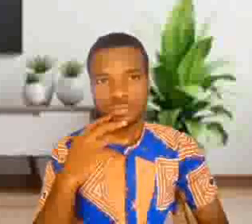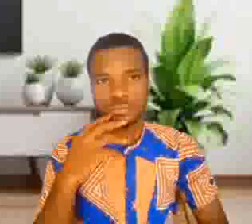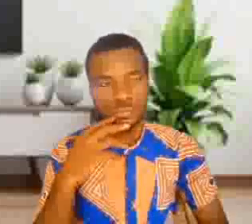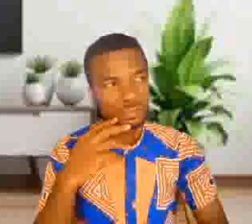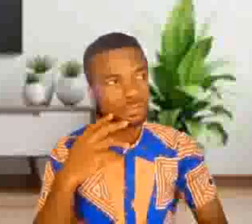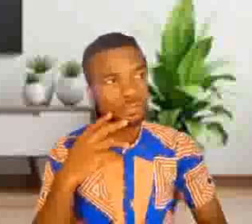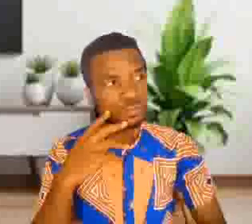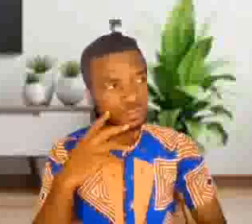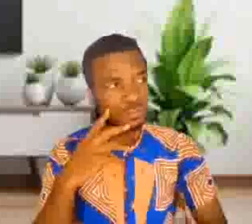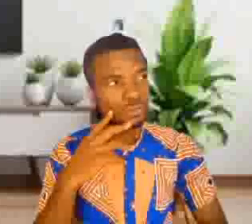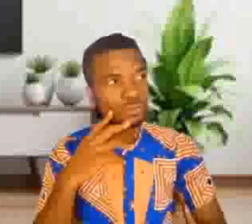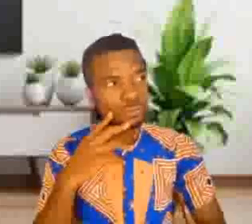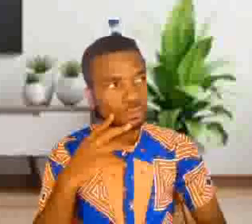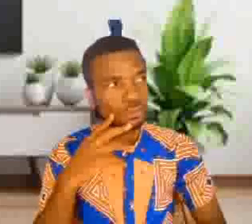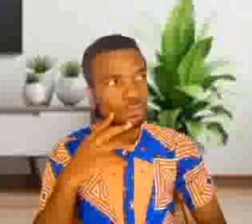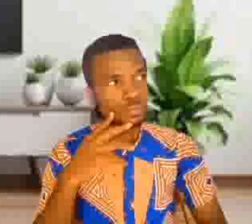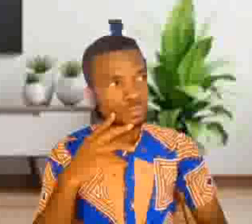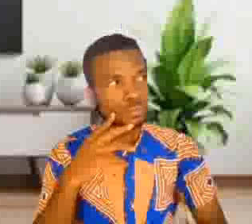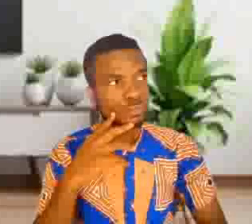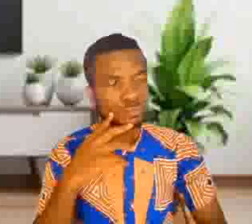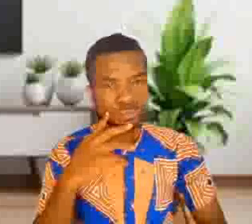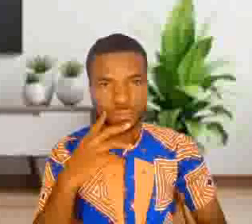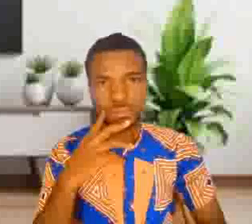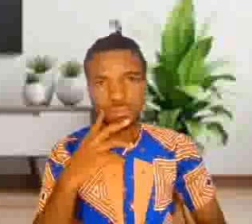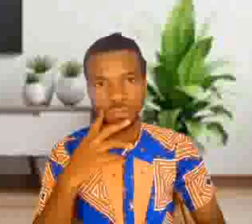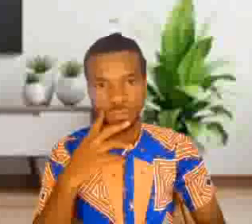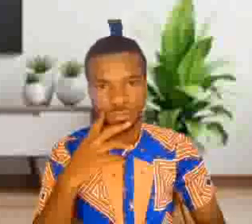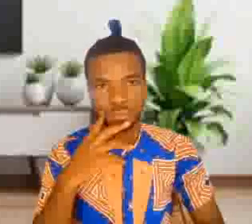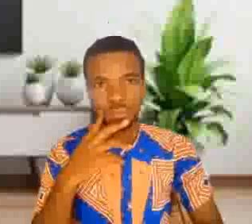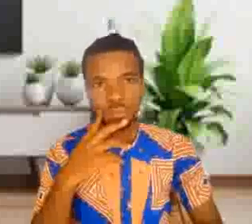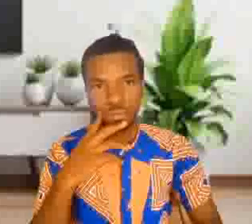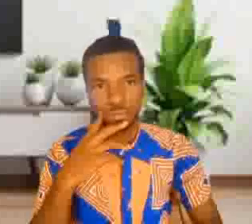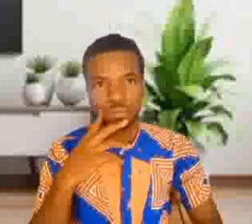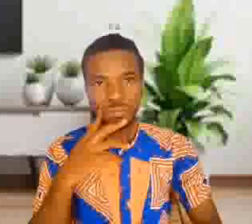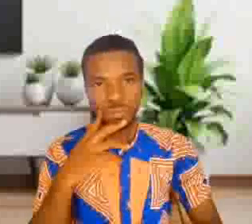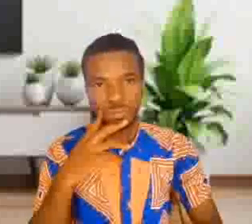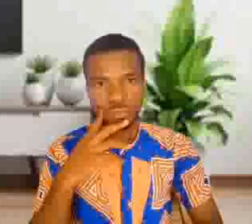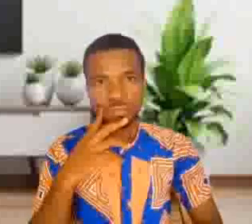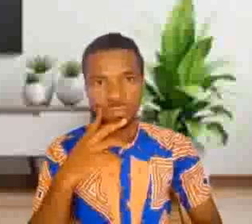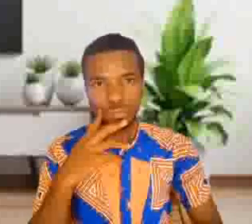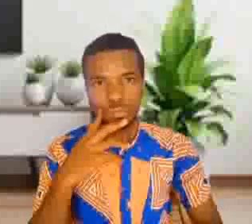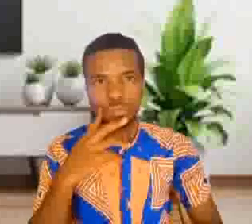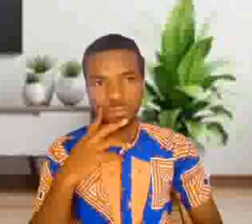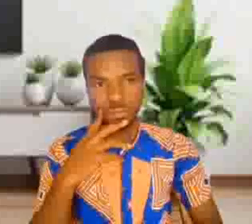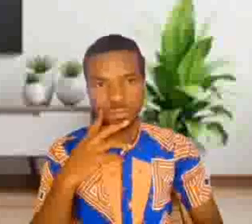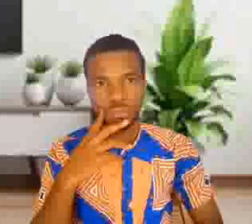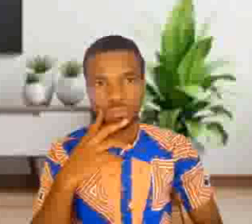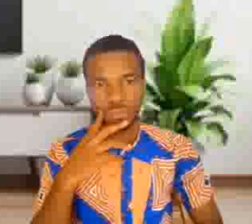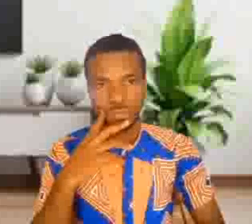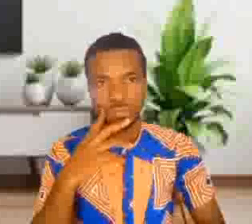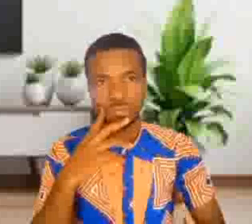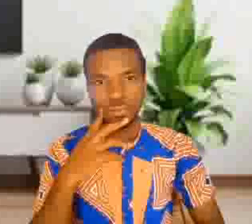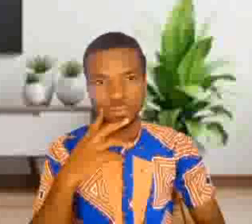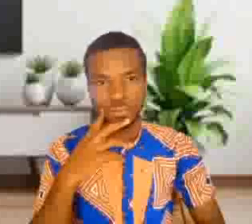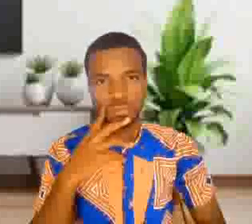face of the earth must bear the image of God. Let us make man in our